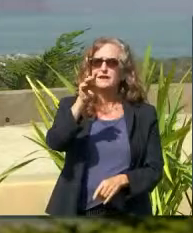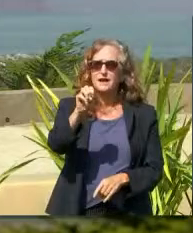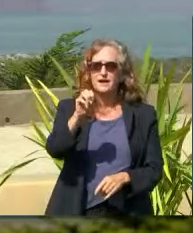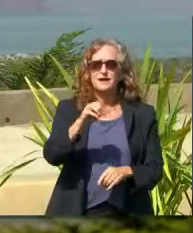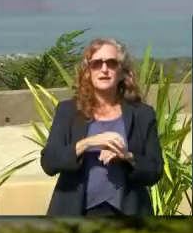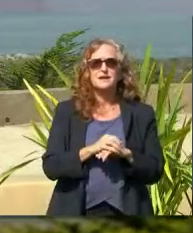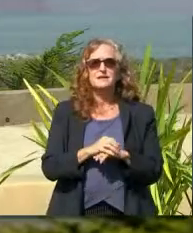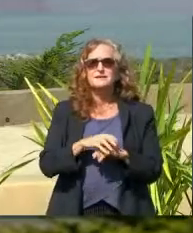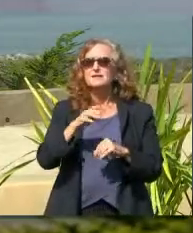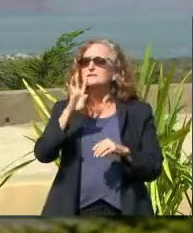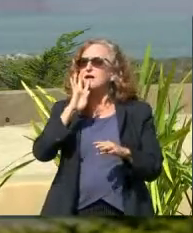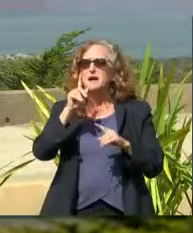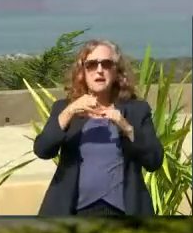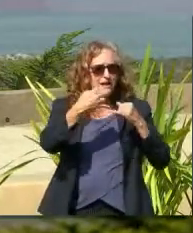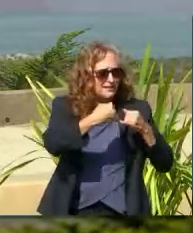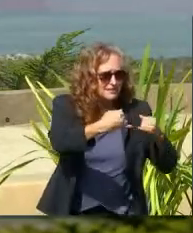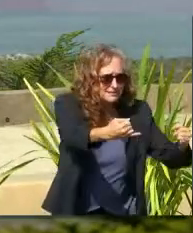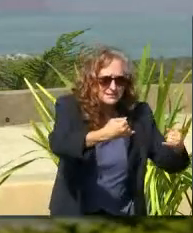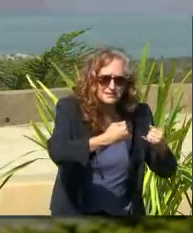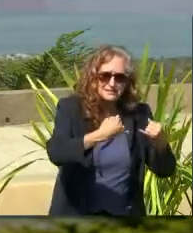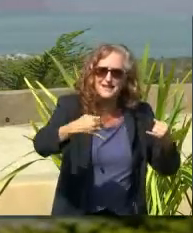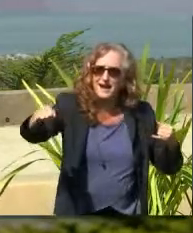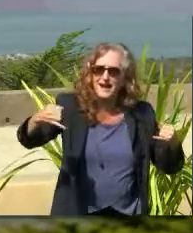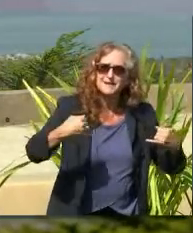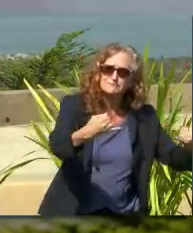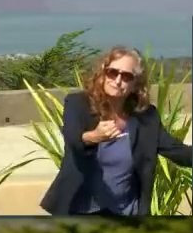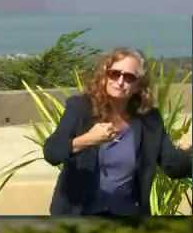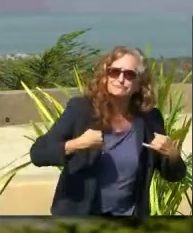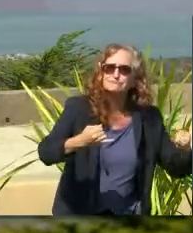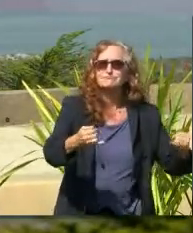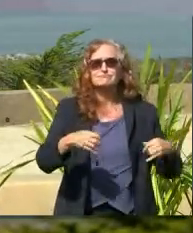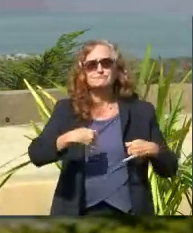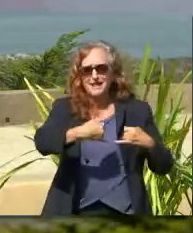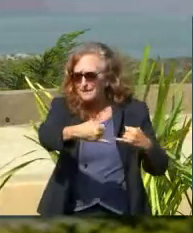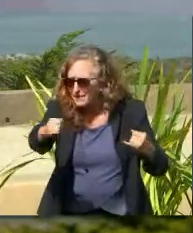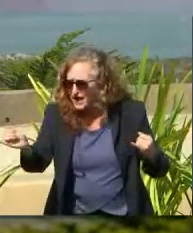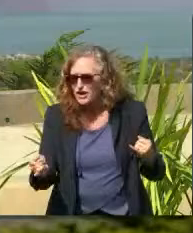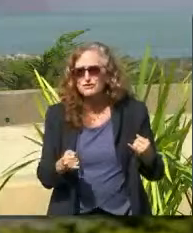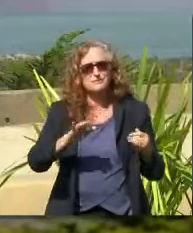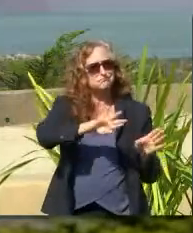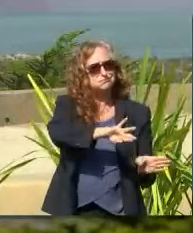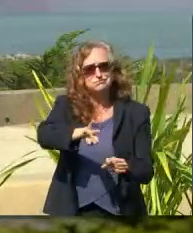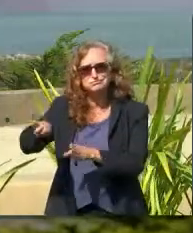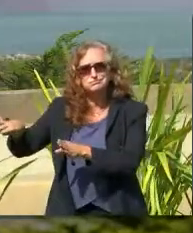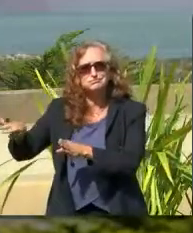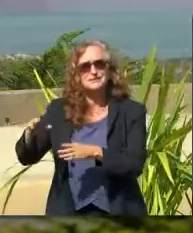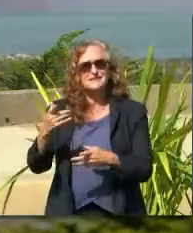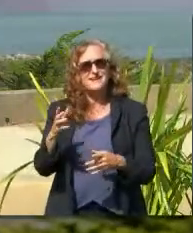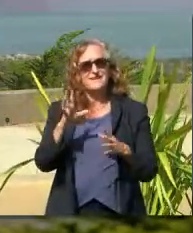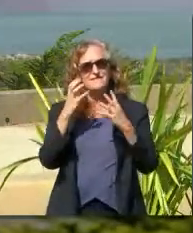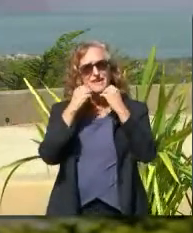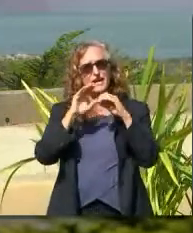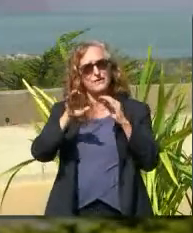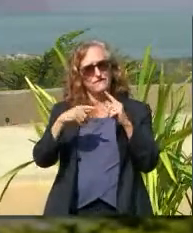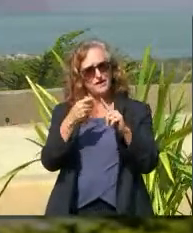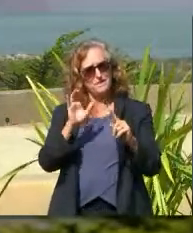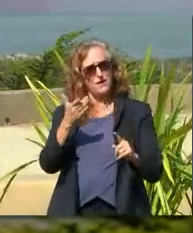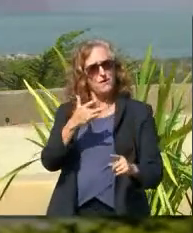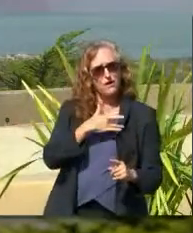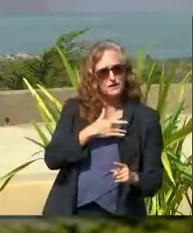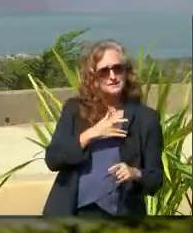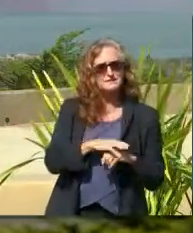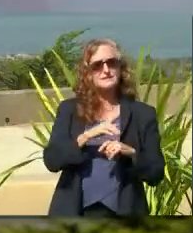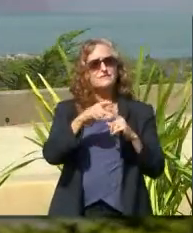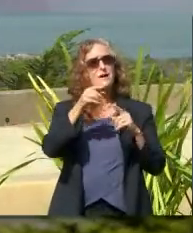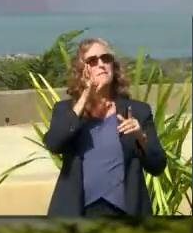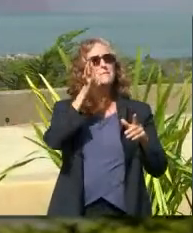by jurisdictions, they're not distinguished by artificial boundaries, but by the values that we carry in our hearts, that we've been taught by our parents and be